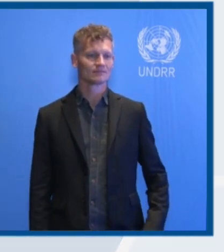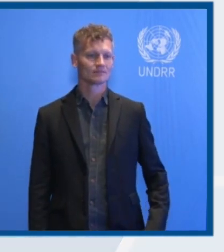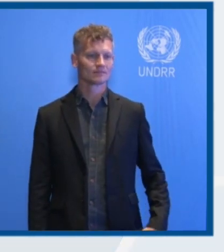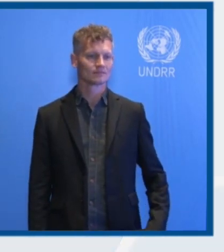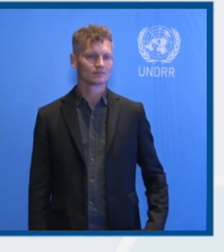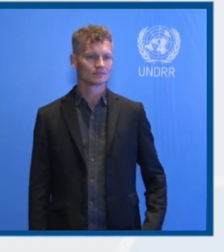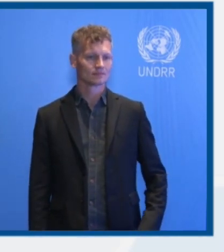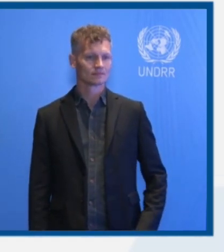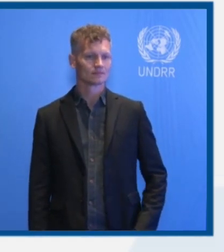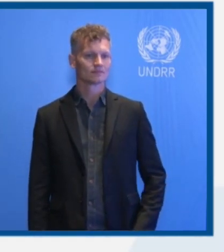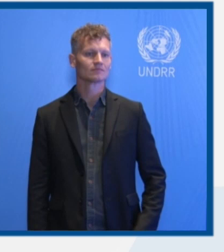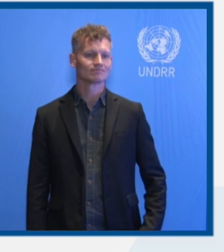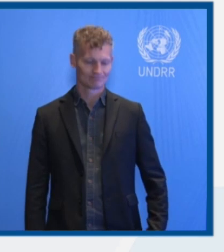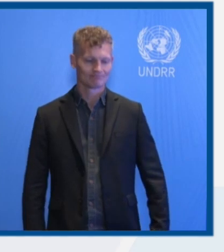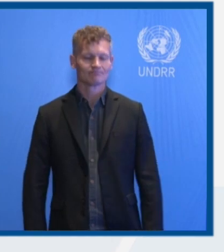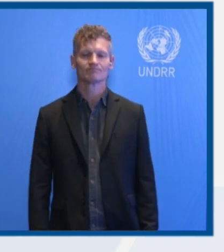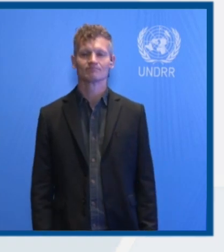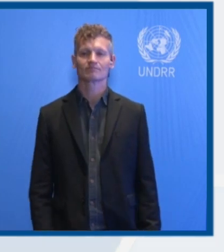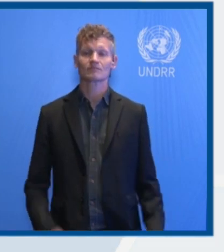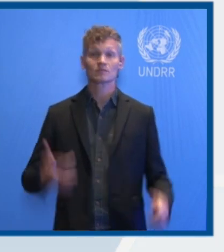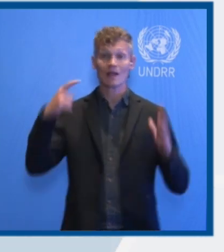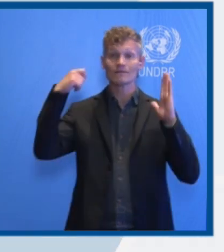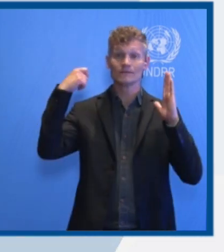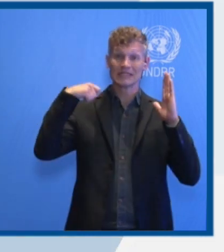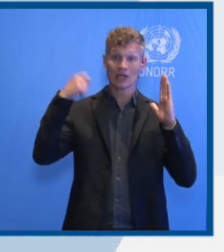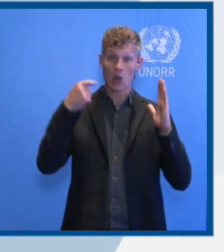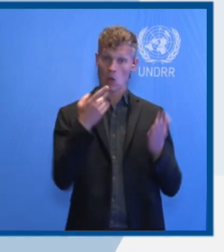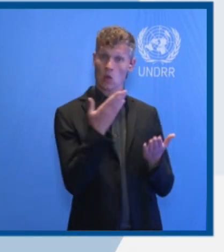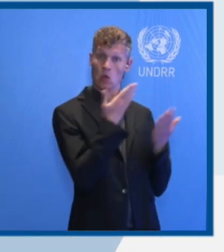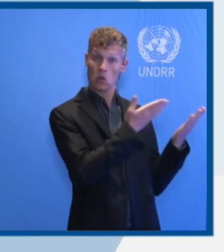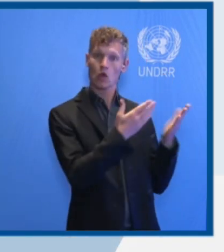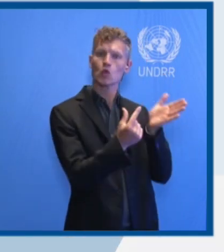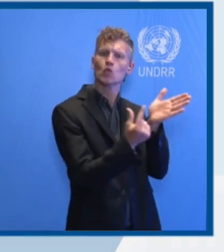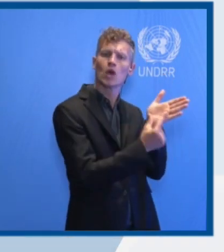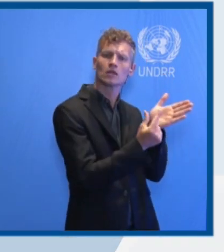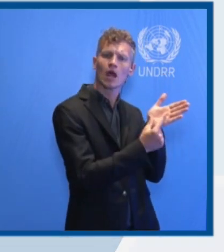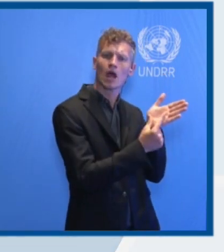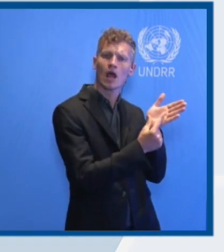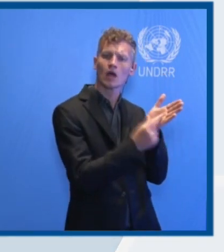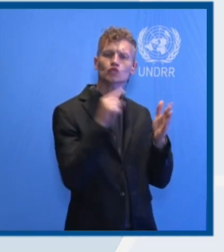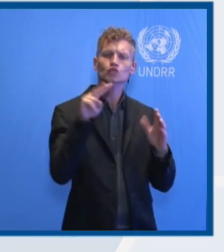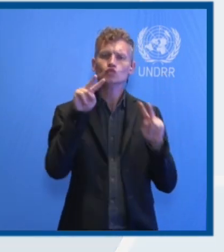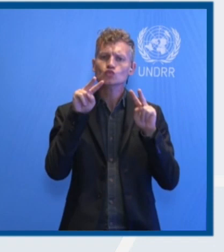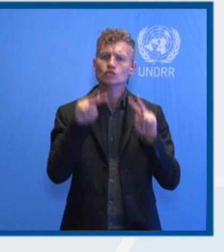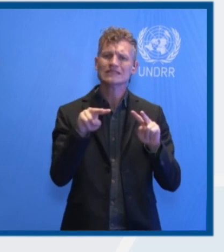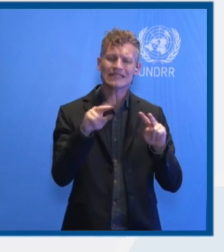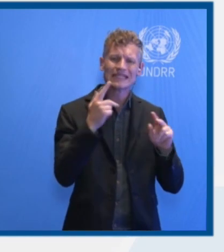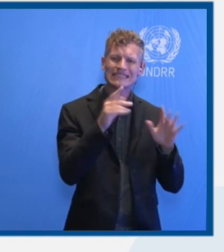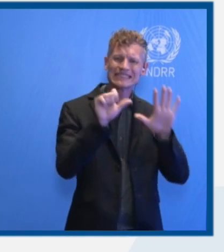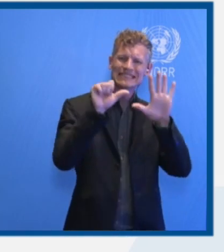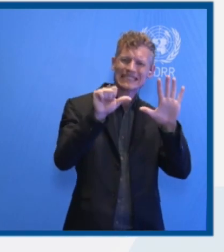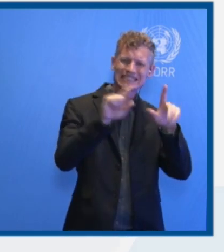That's a short video from Uganda, and is a case study that shows 6 microcatchments on the challenges of